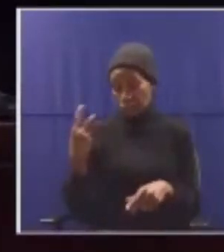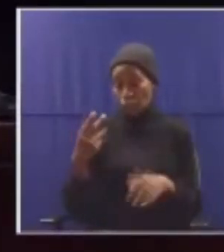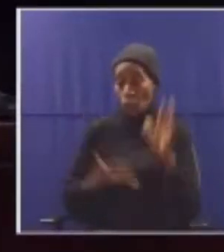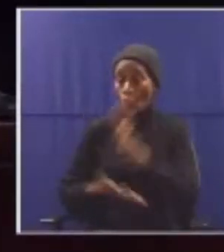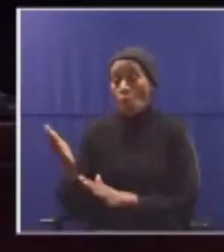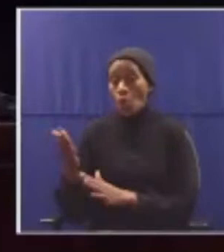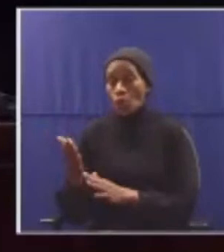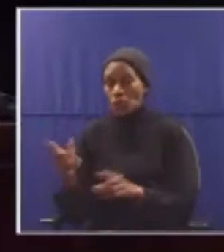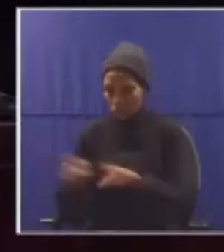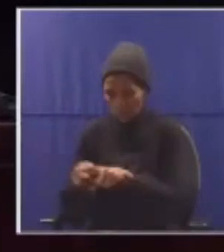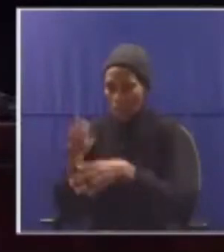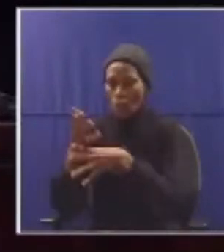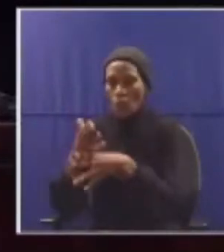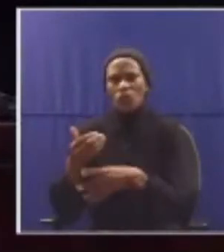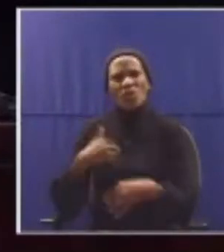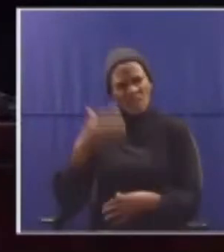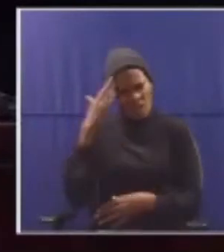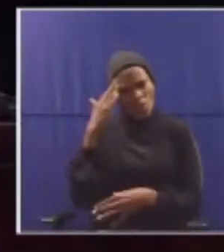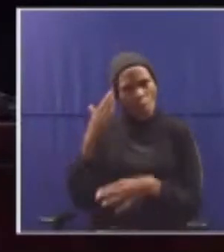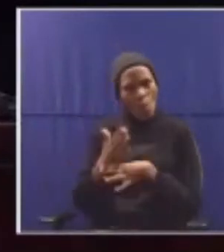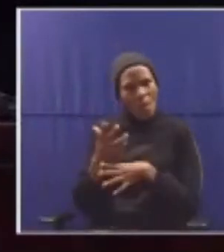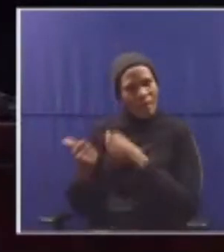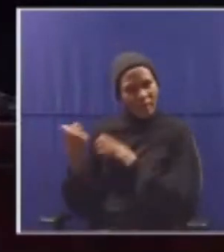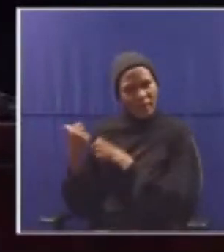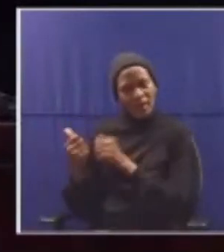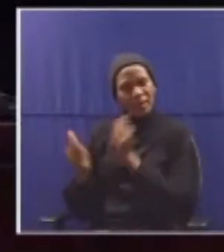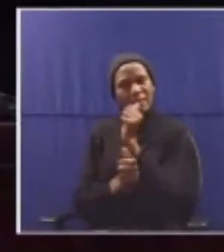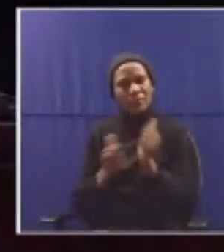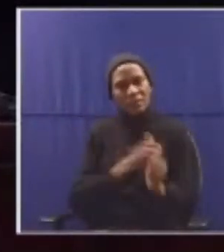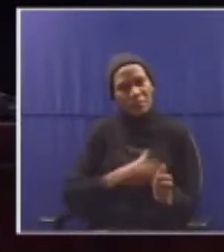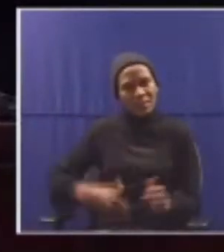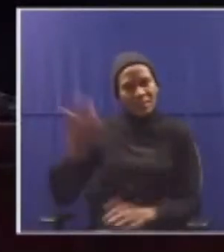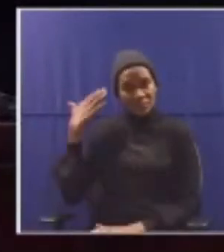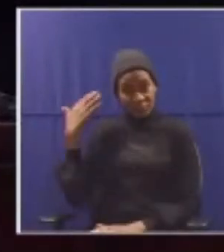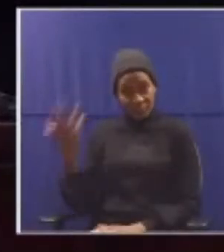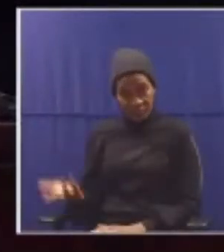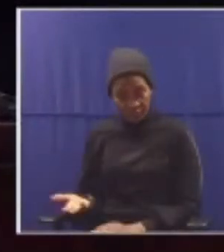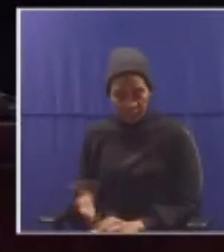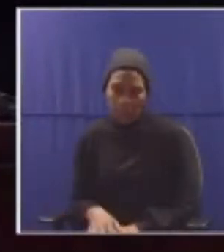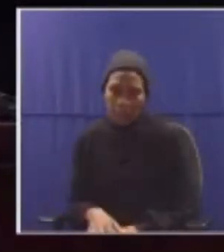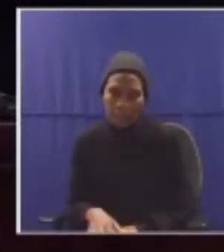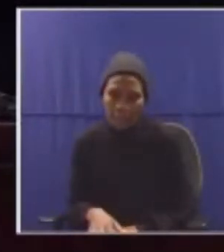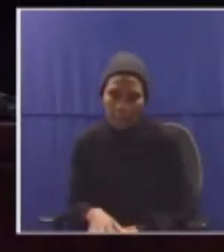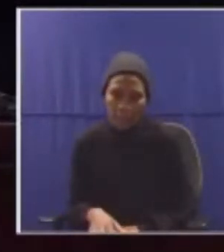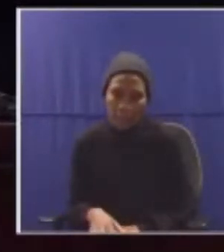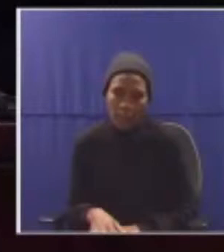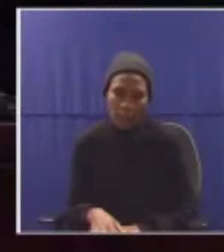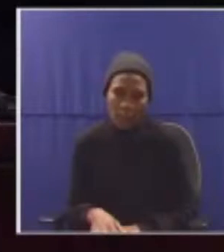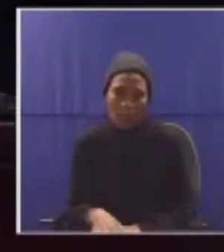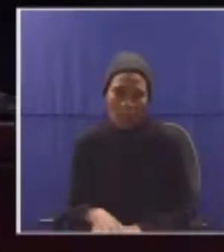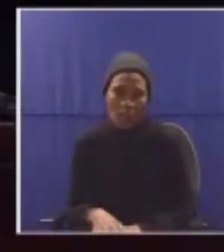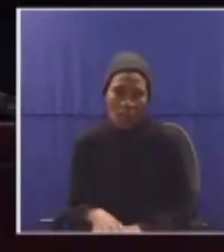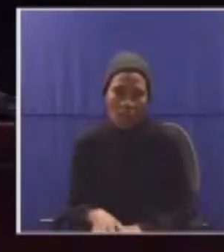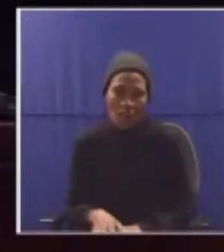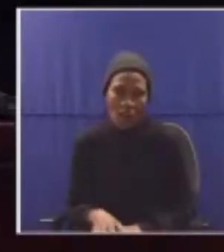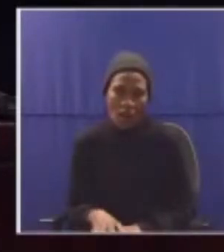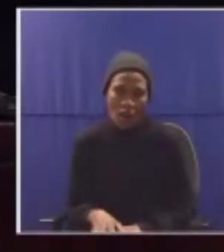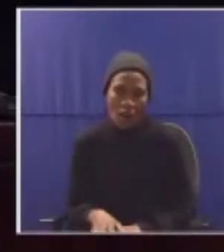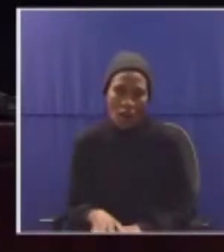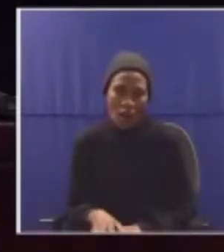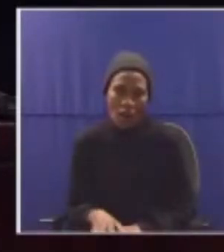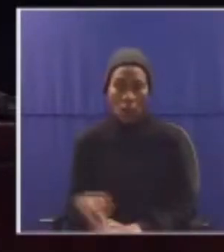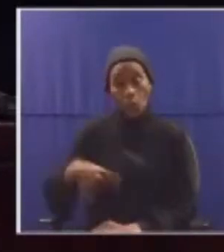familiar with the work he was doing. And as one of our leaders,